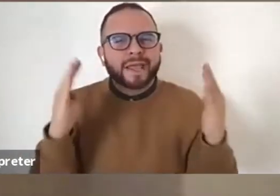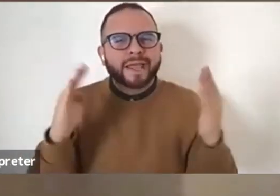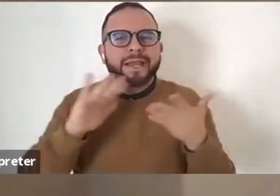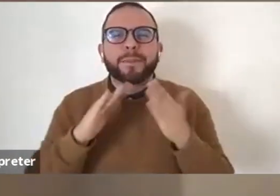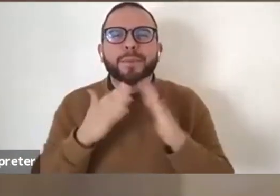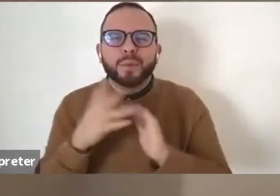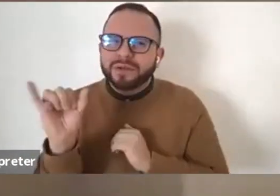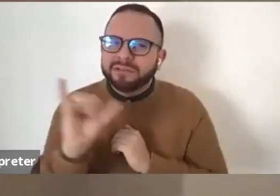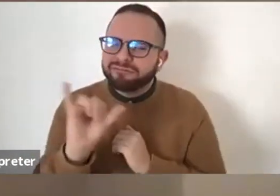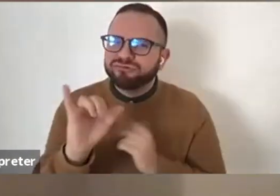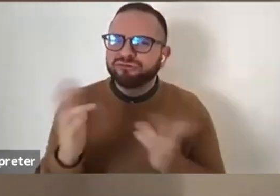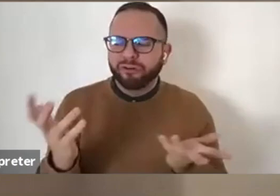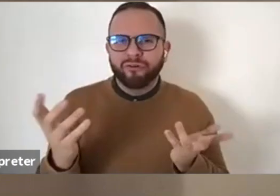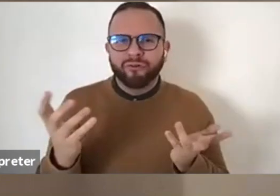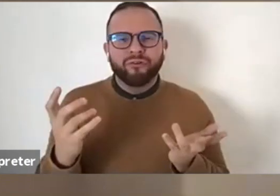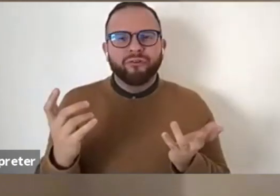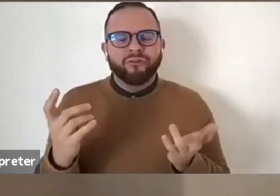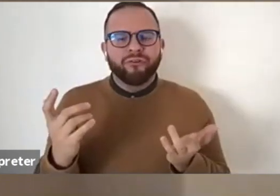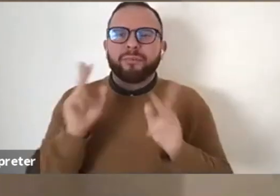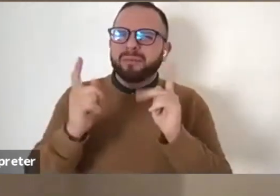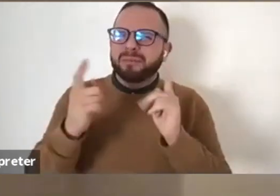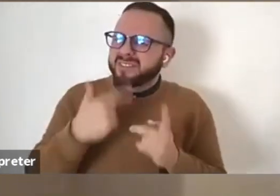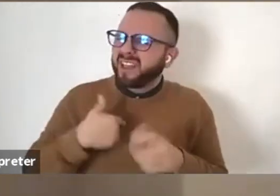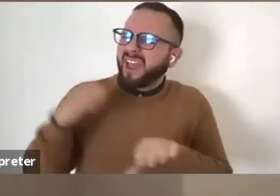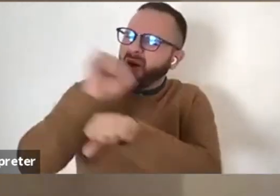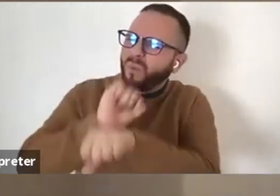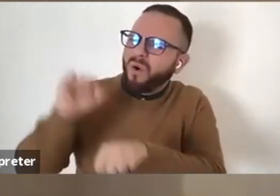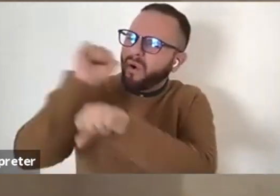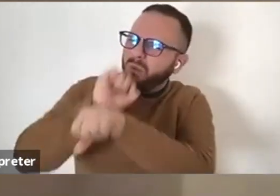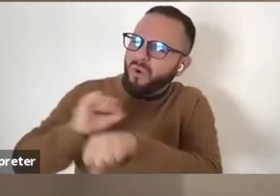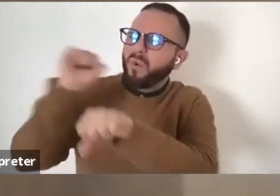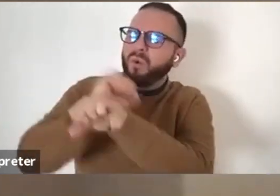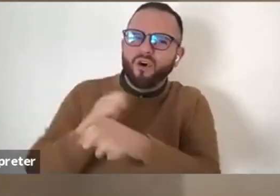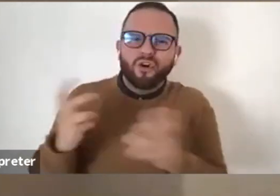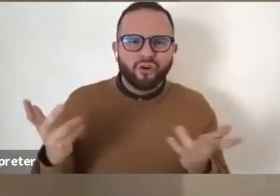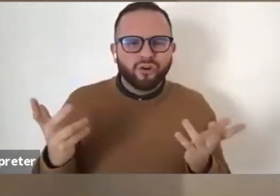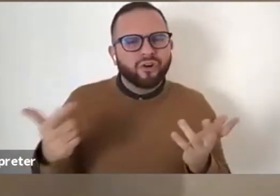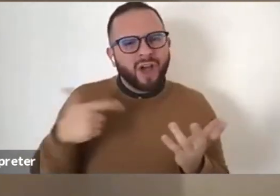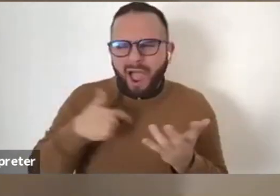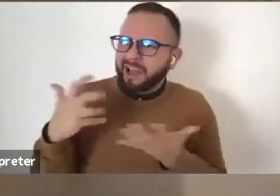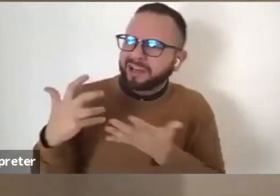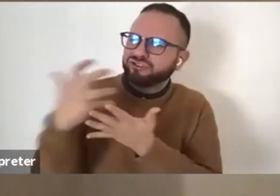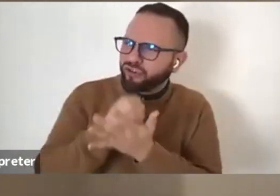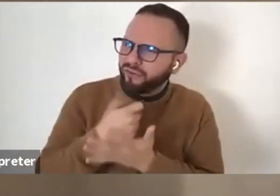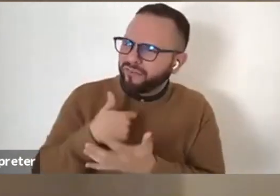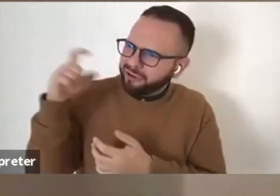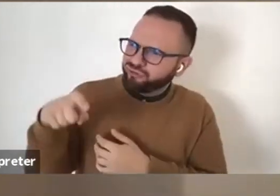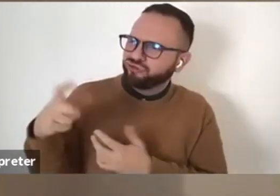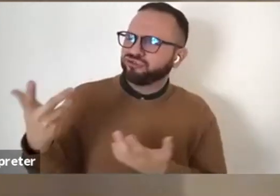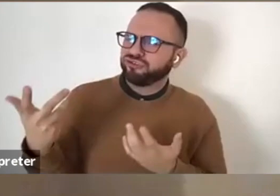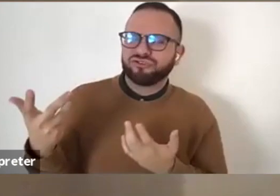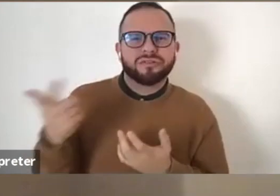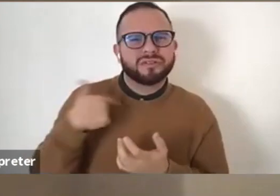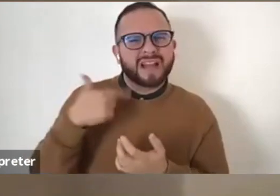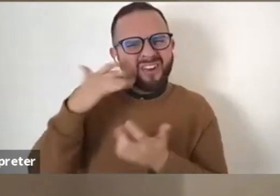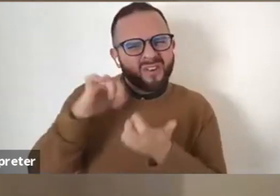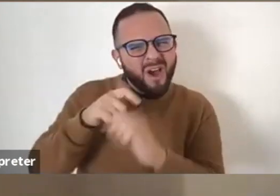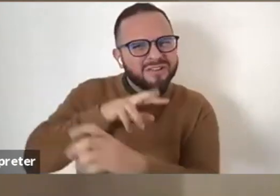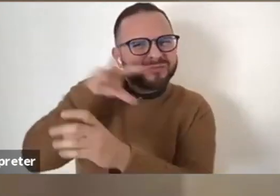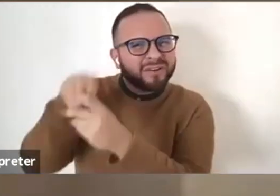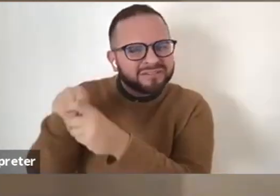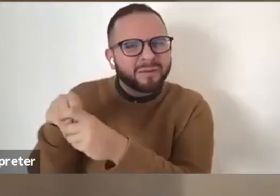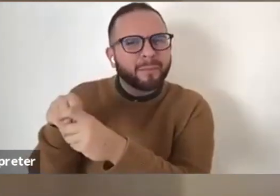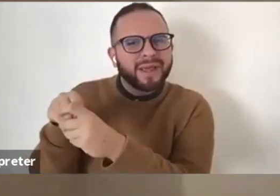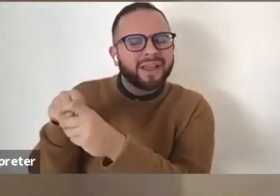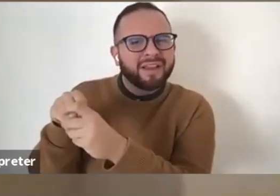say, "I work so hard. I'm wealthy. I deserve it, and I don't want to participate, to